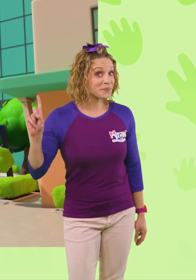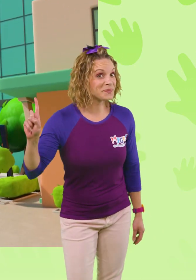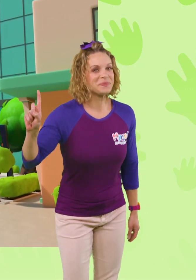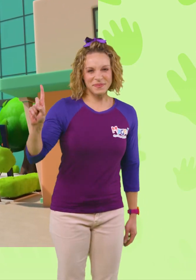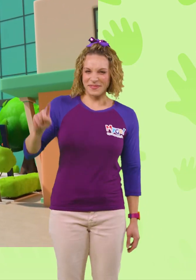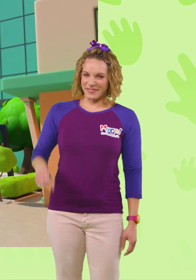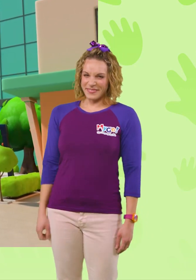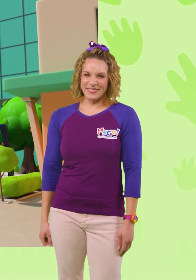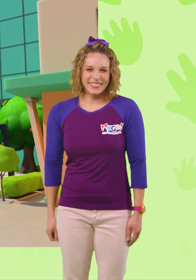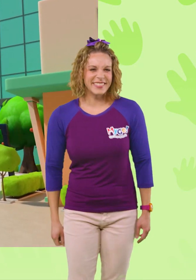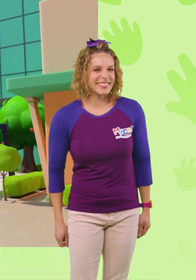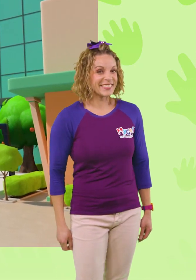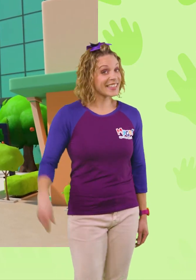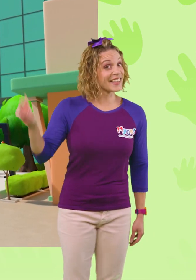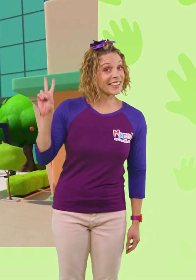One.